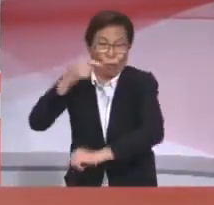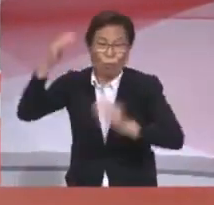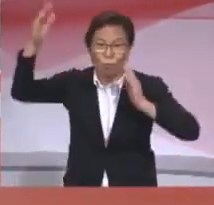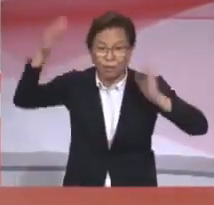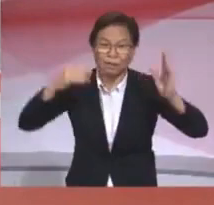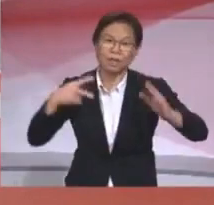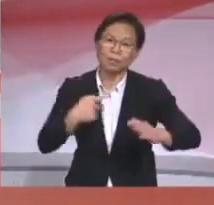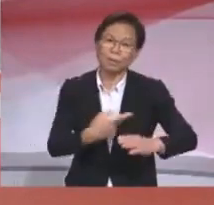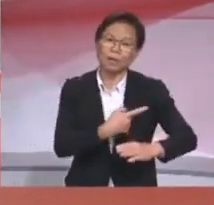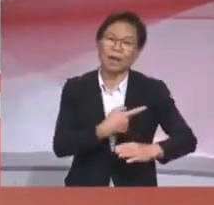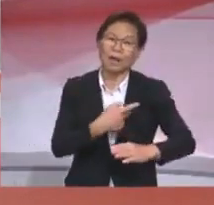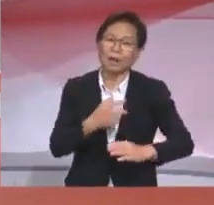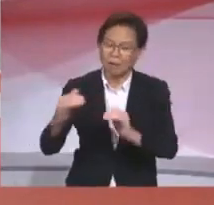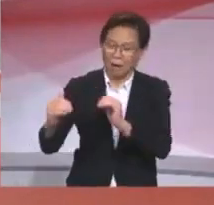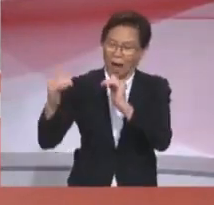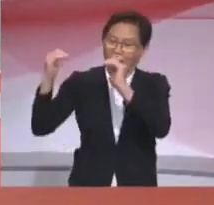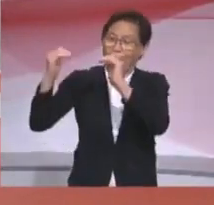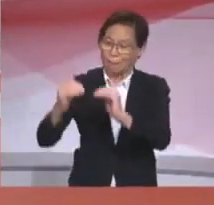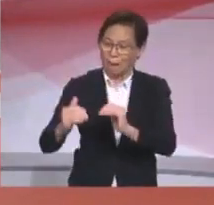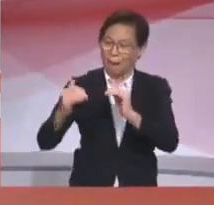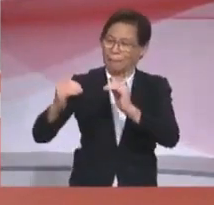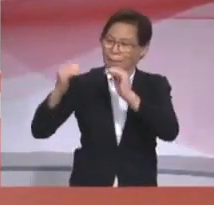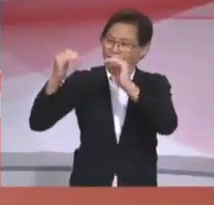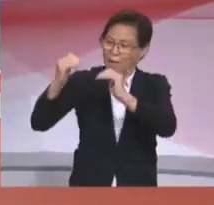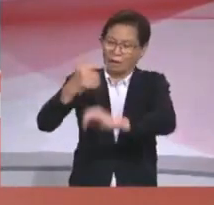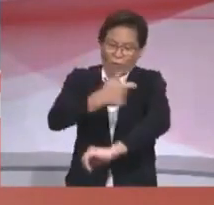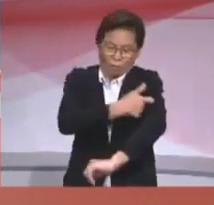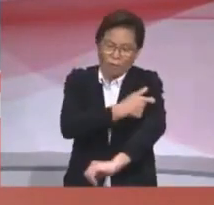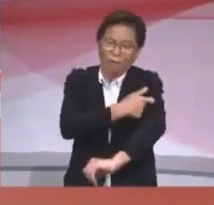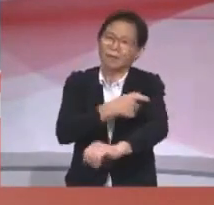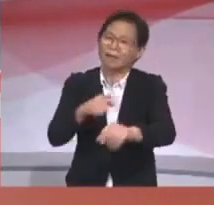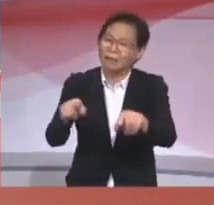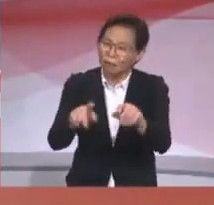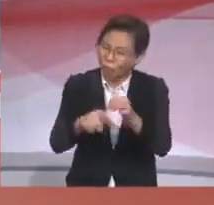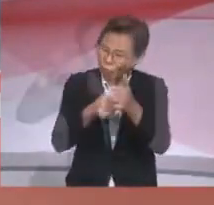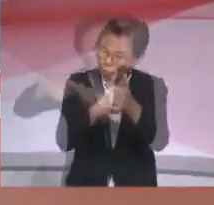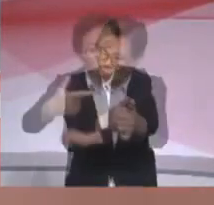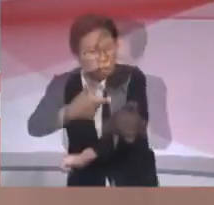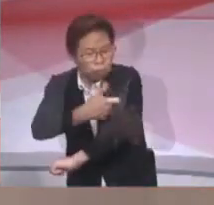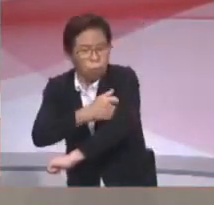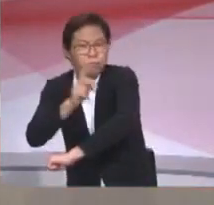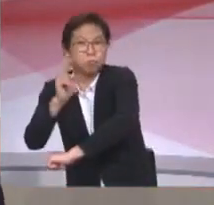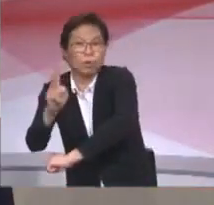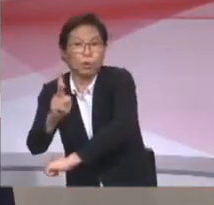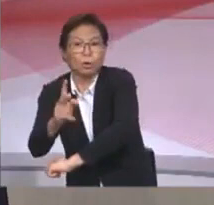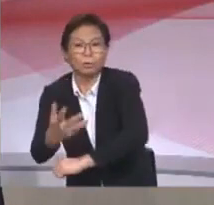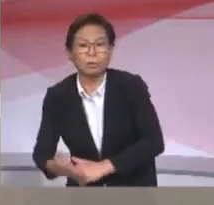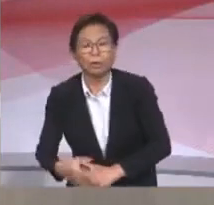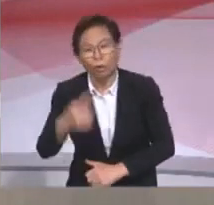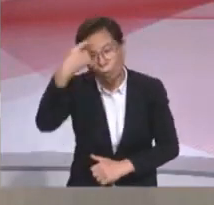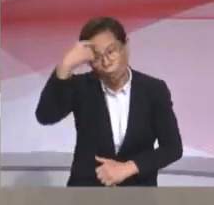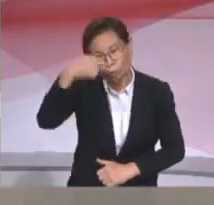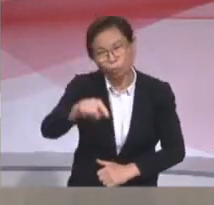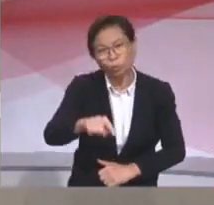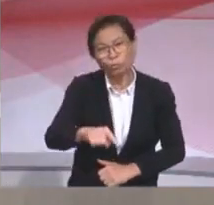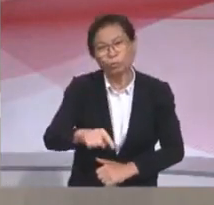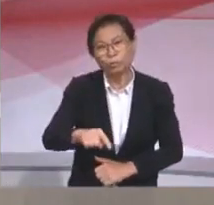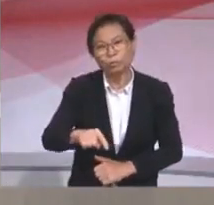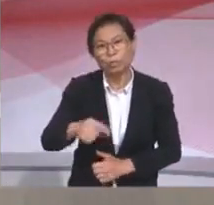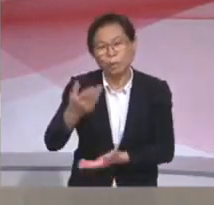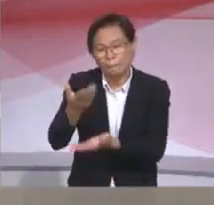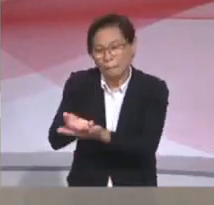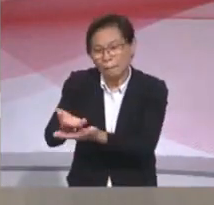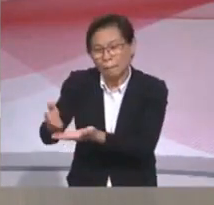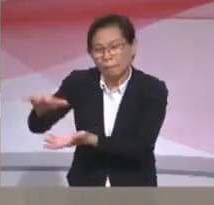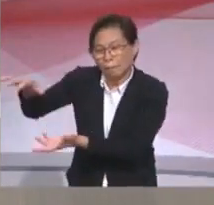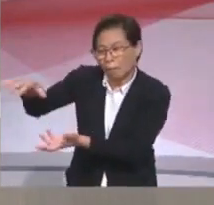enable us to get upgraded vaccines in light of variants and mutations. Untuk perolehan